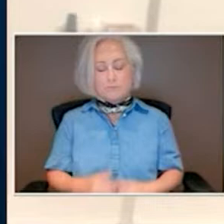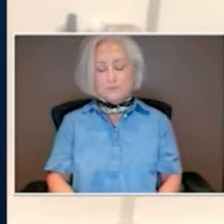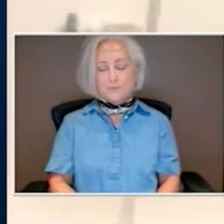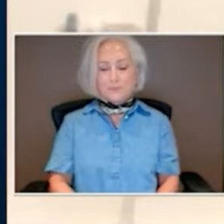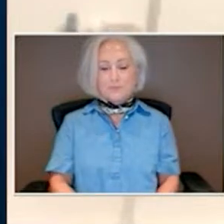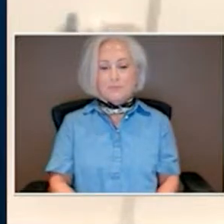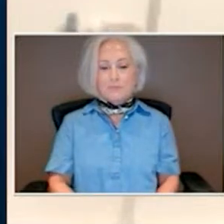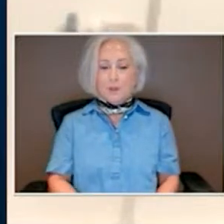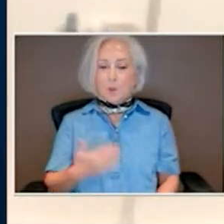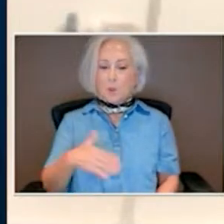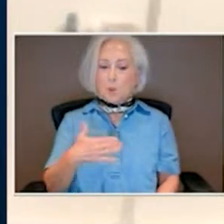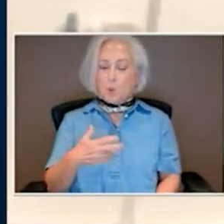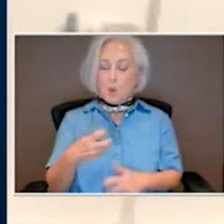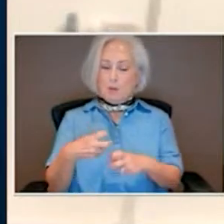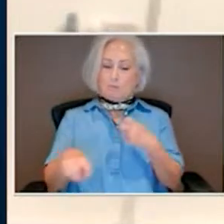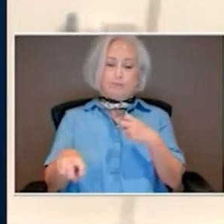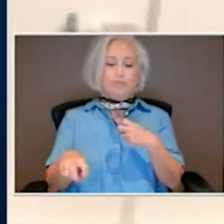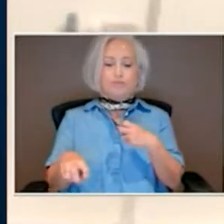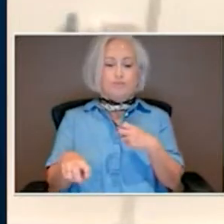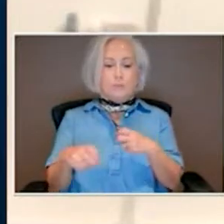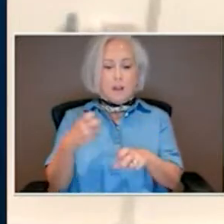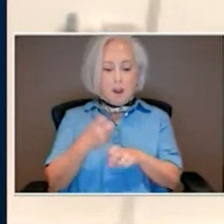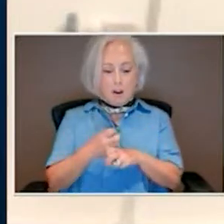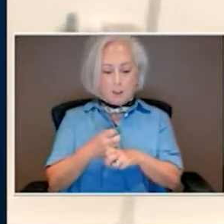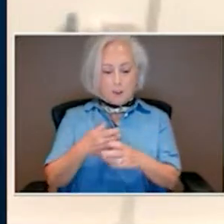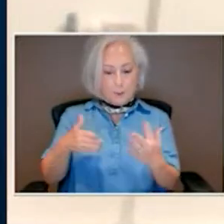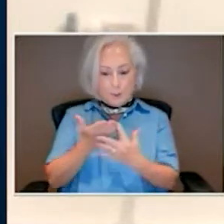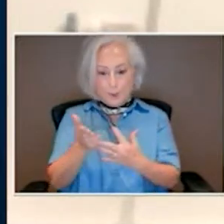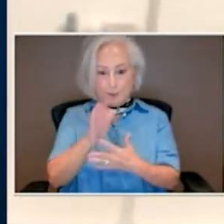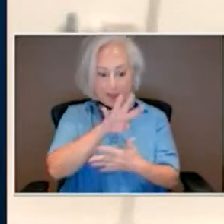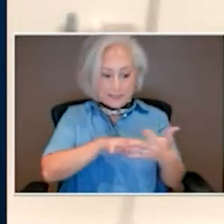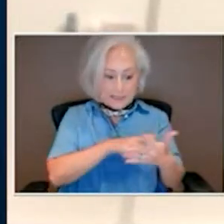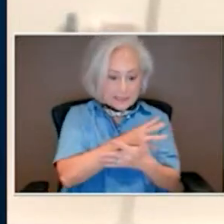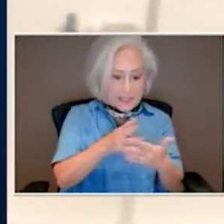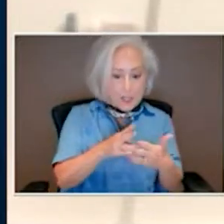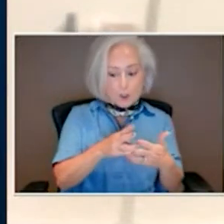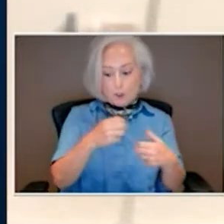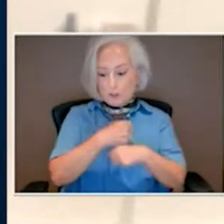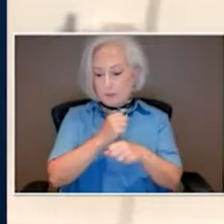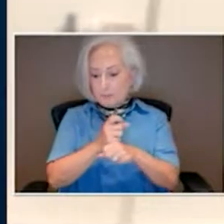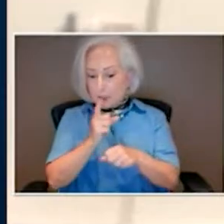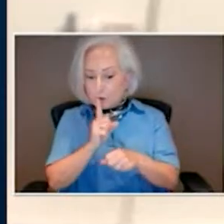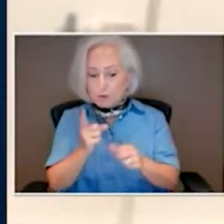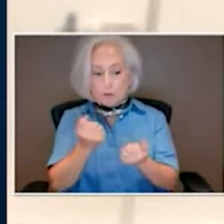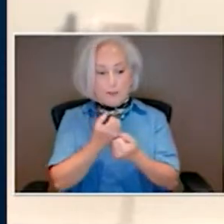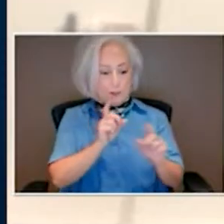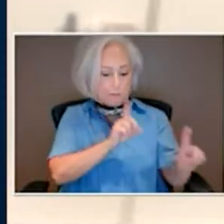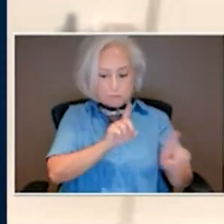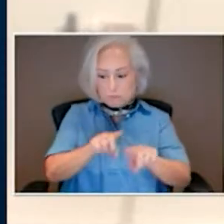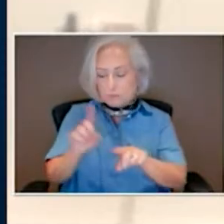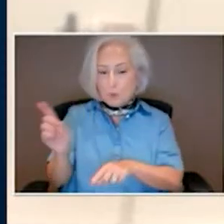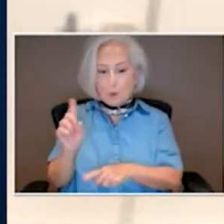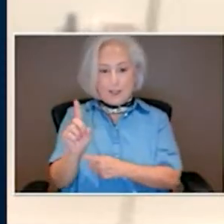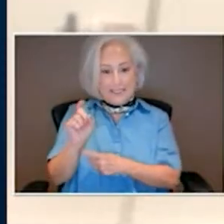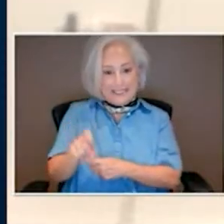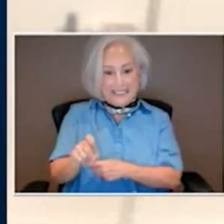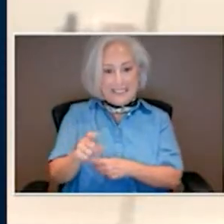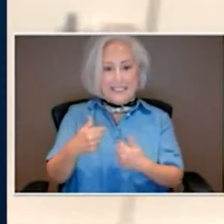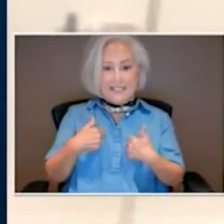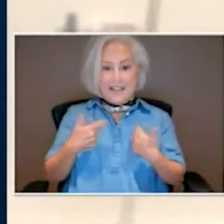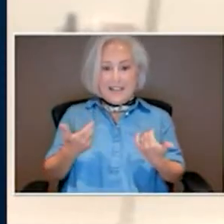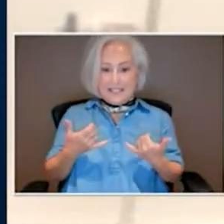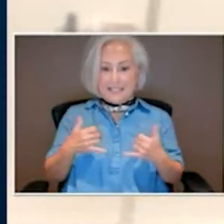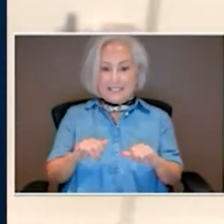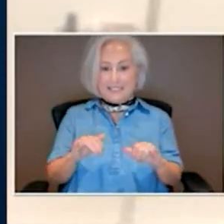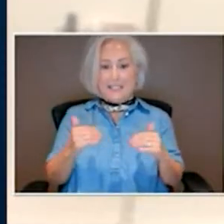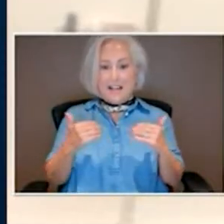Oh, it was tricky navigating everybody's schedules and making sure that we're all getting where we need to go and that I can still have my same